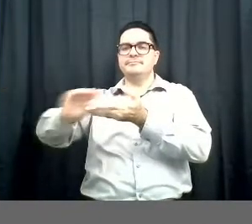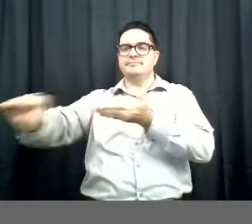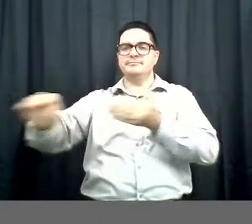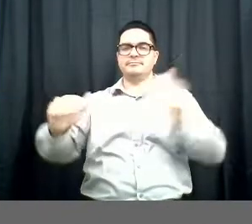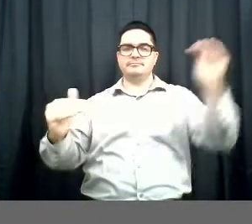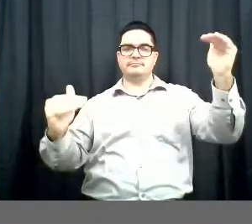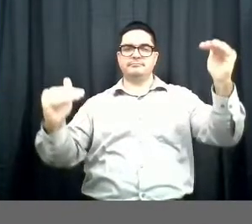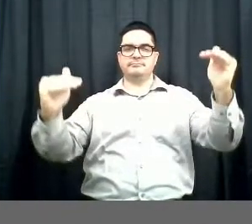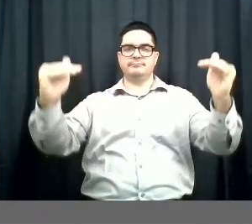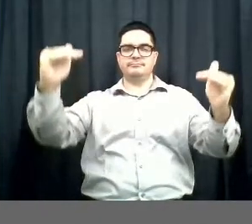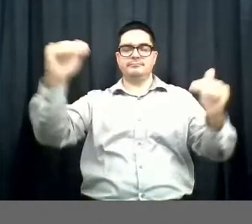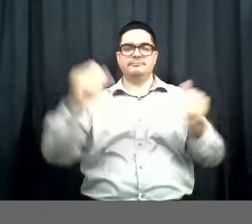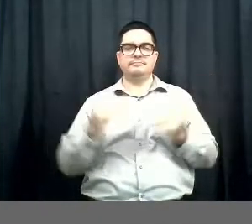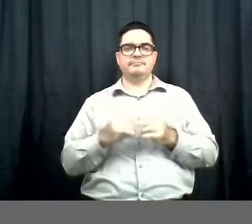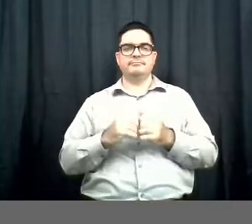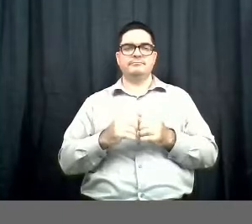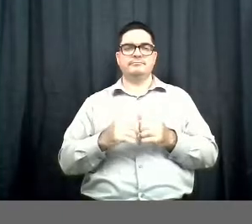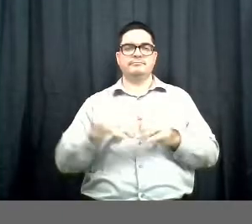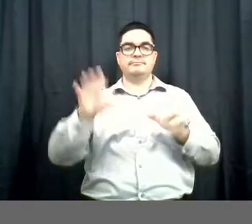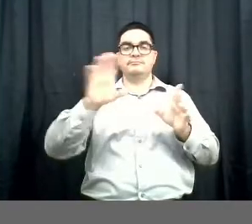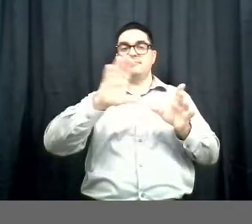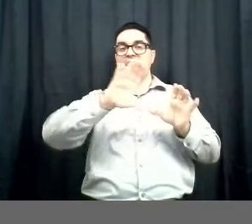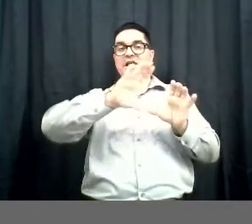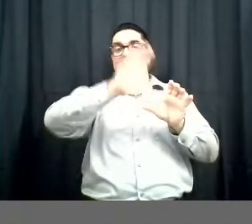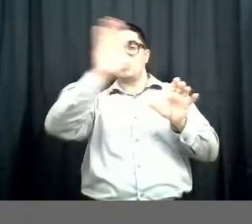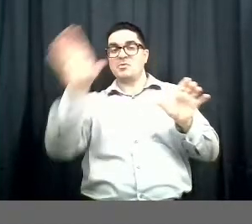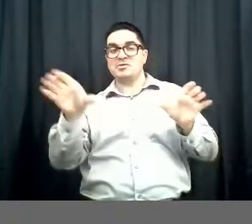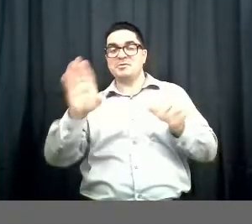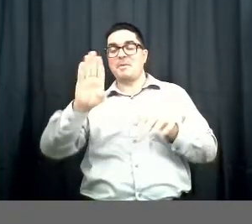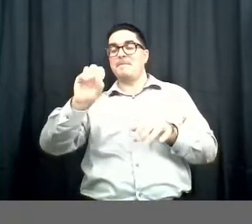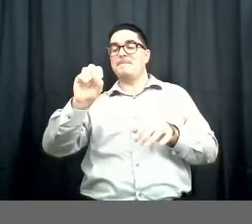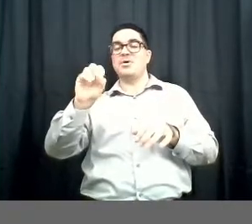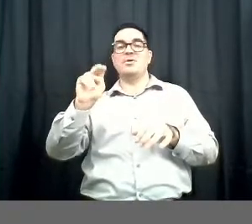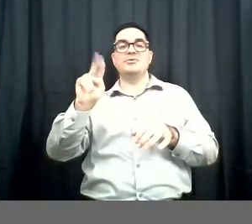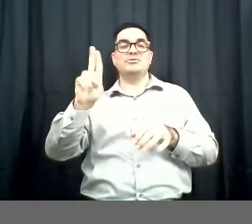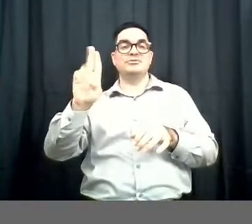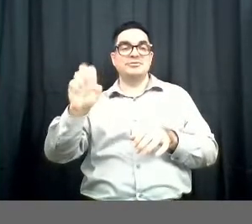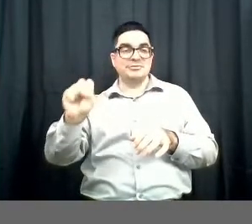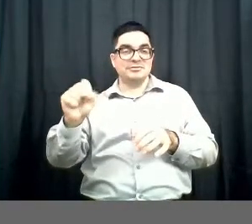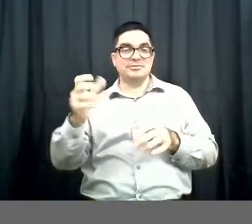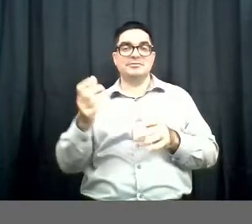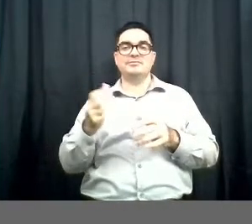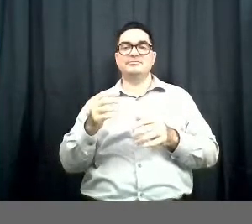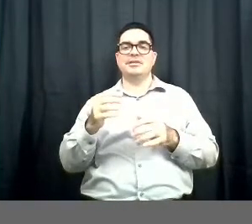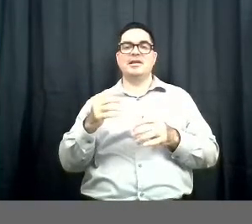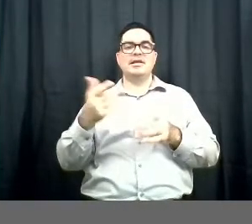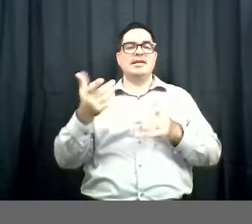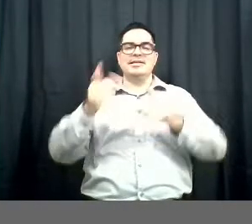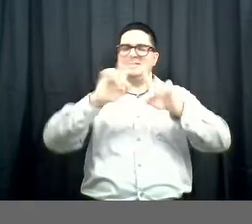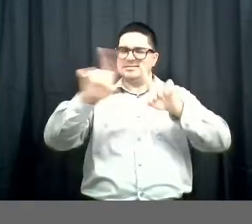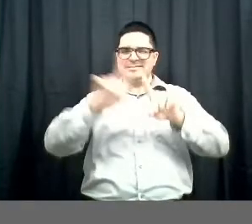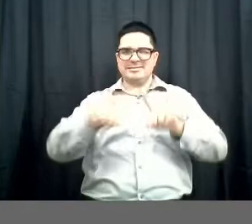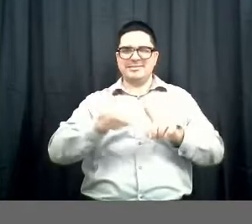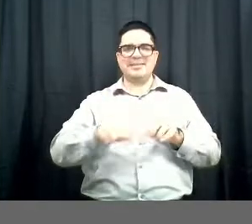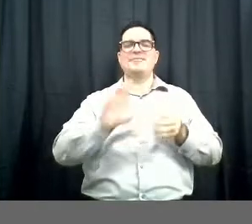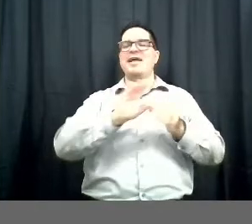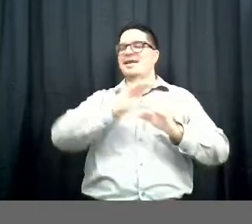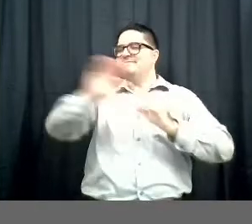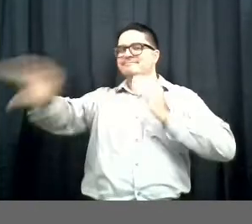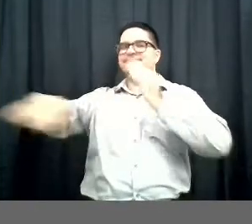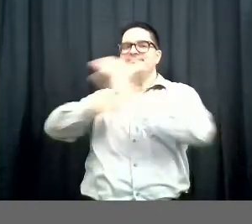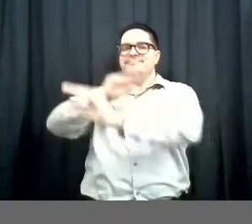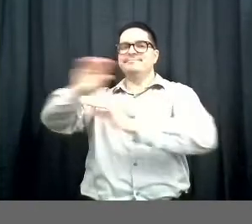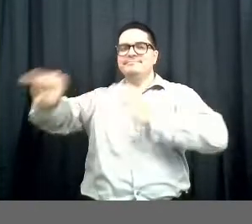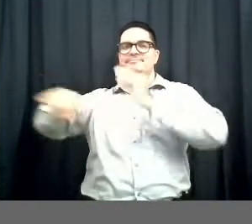Christmas bonuses on the pensions were provided, medication bonuses, summer bonuses, COLAs. It's not whether or not the policy